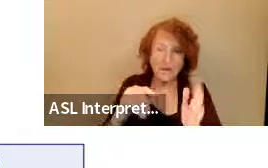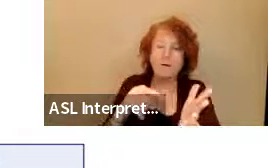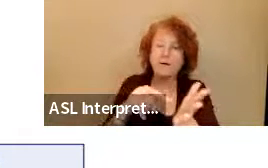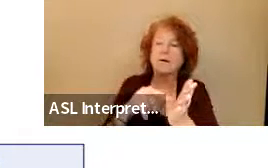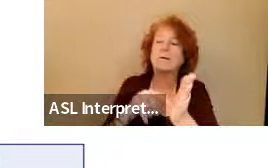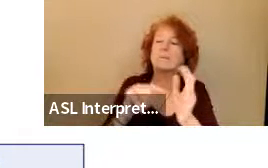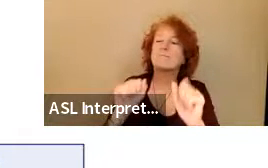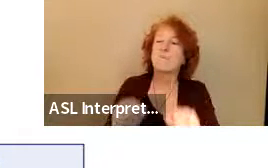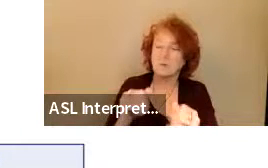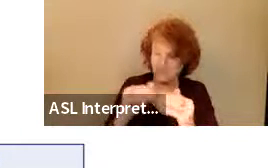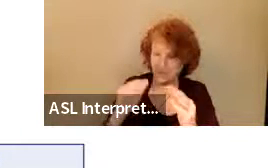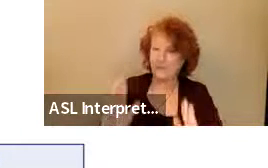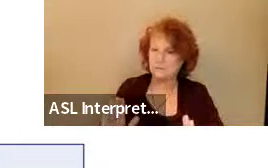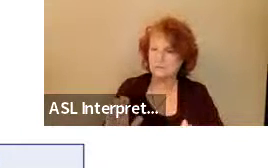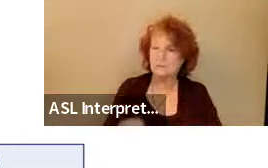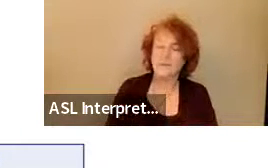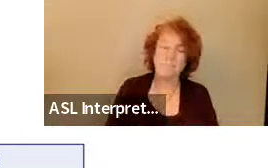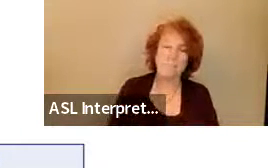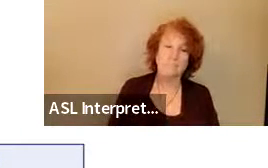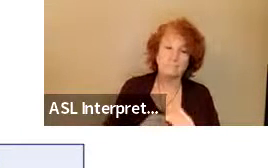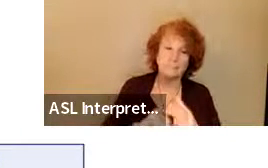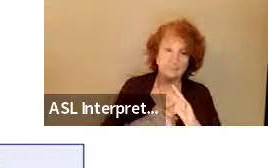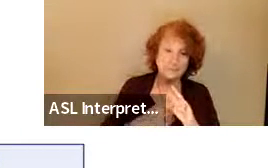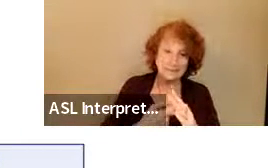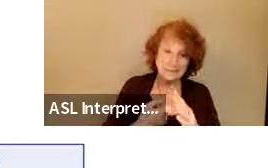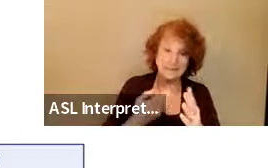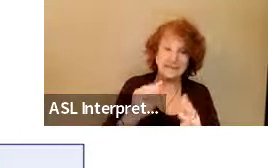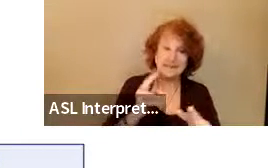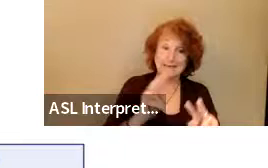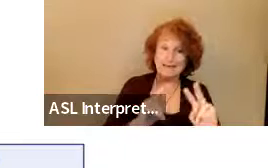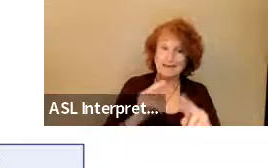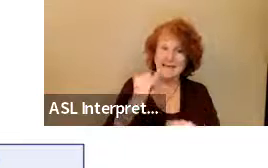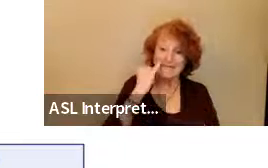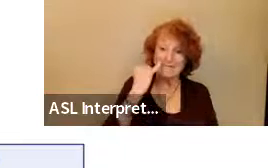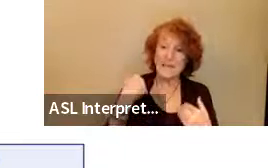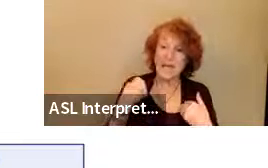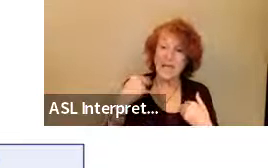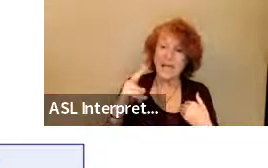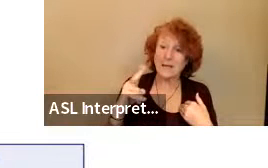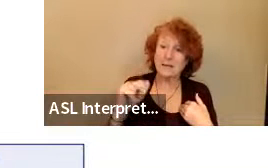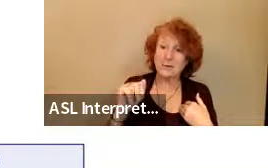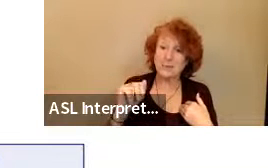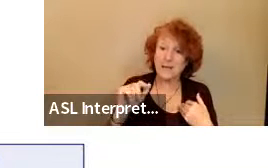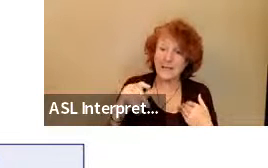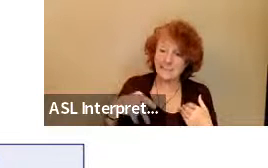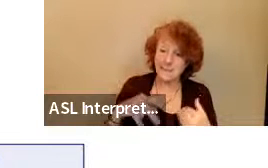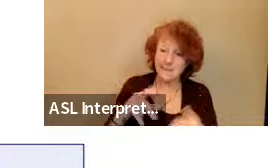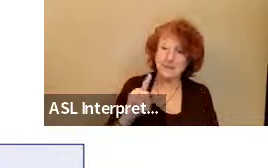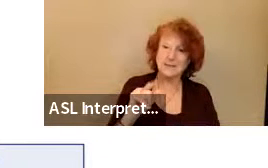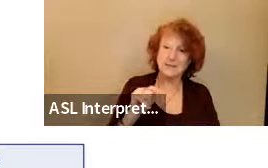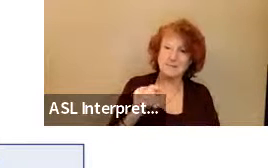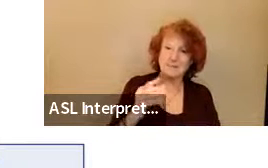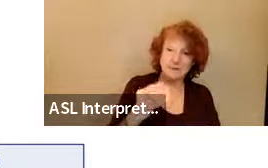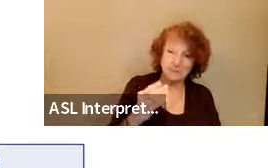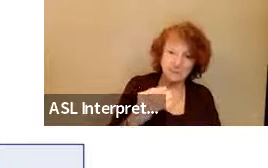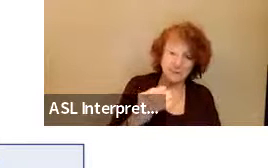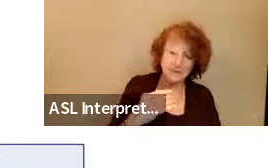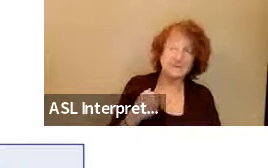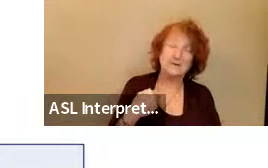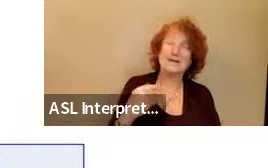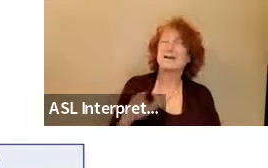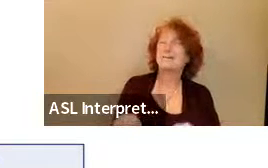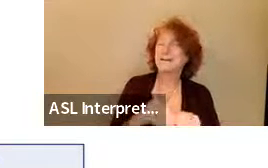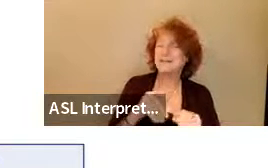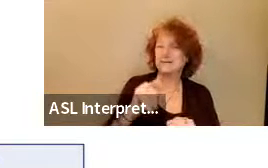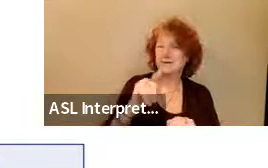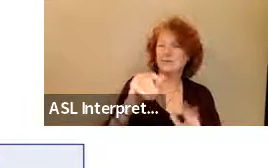initial calculations, we found that had UAP been in place since 2014, an additional 20,000 income-restricted affordable